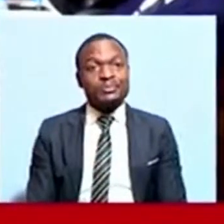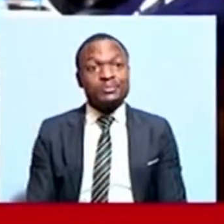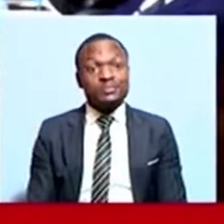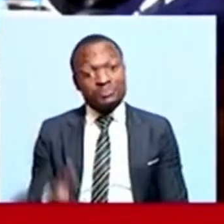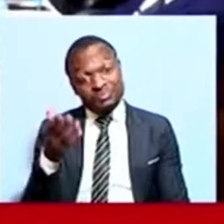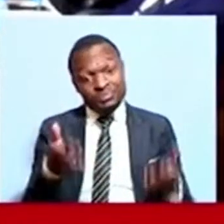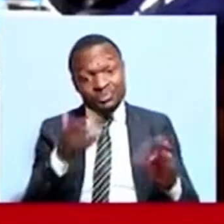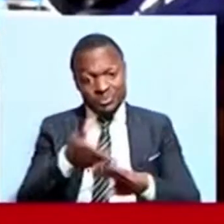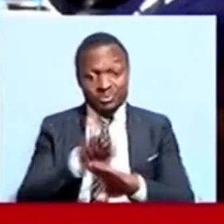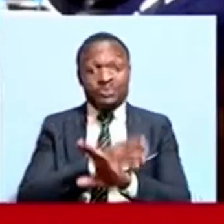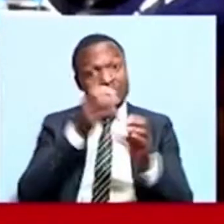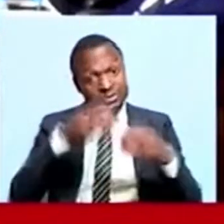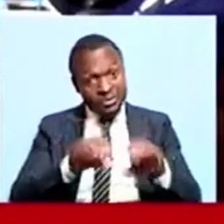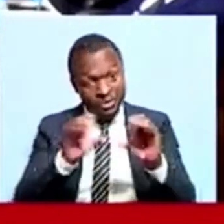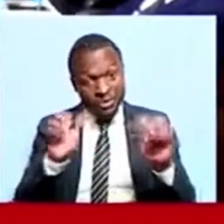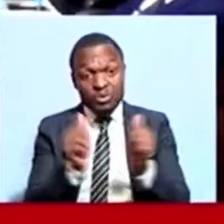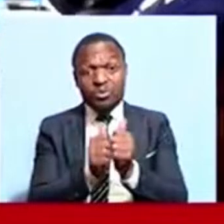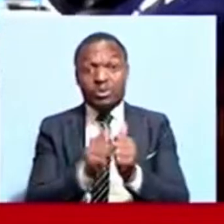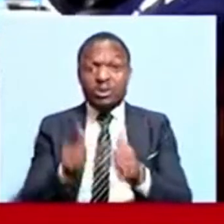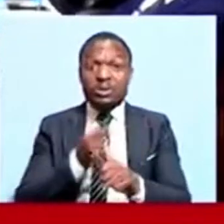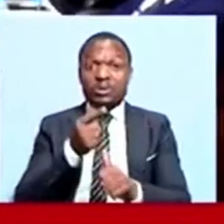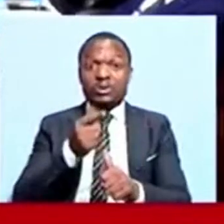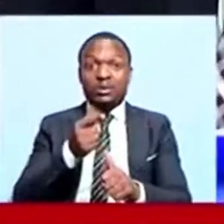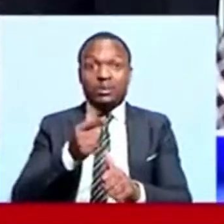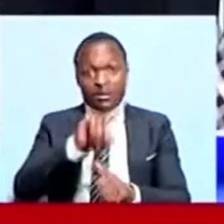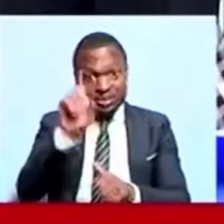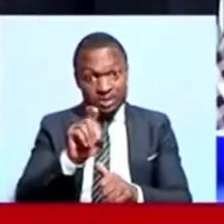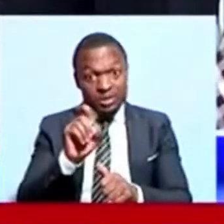Maybe before you proceed with the next question, I would like to